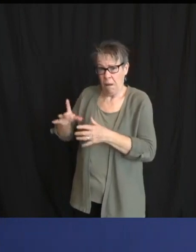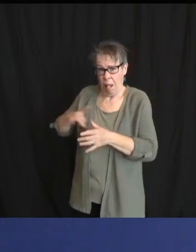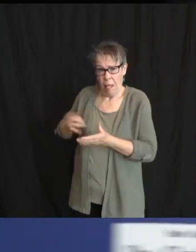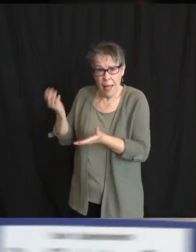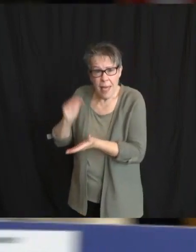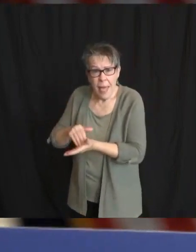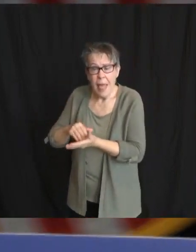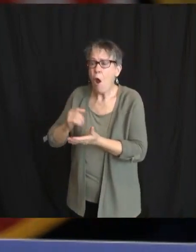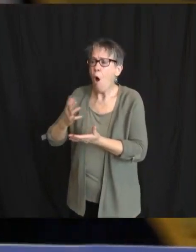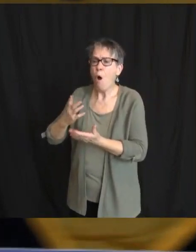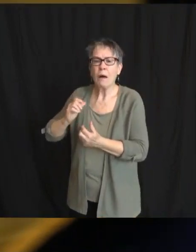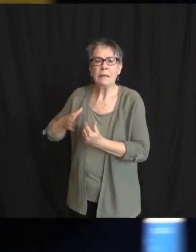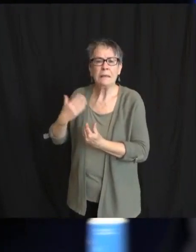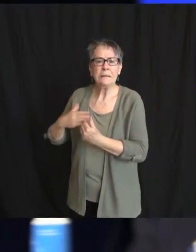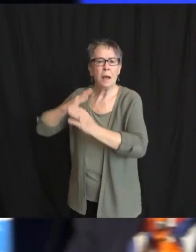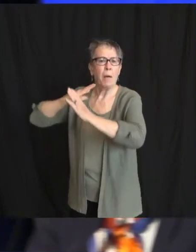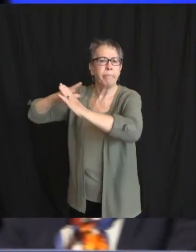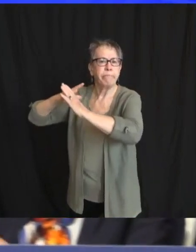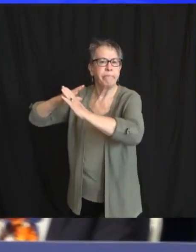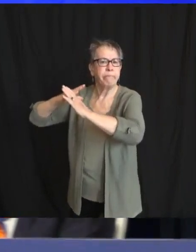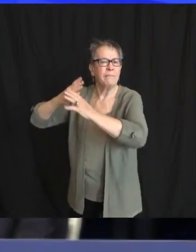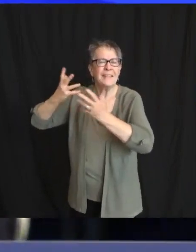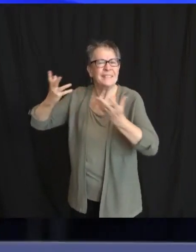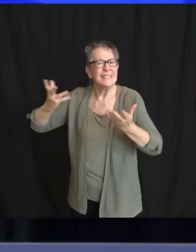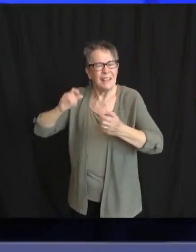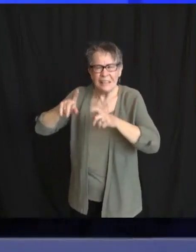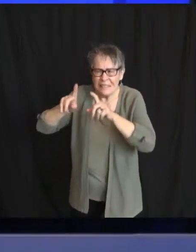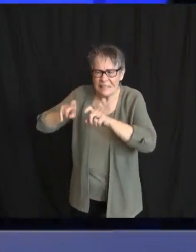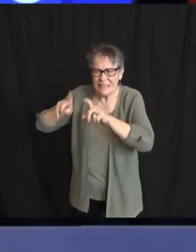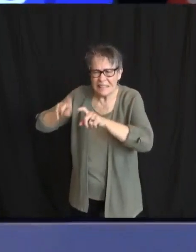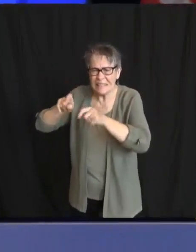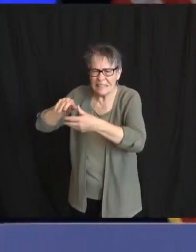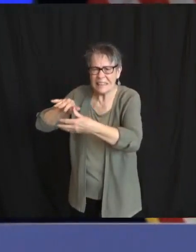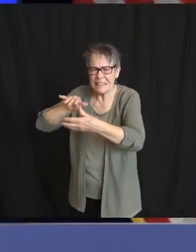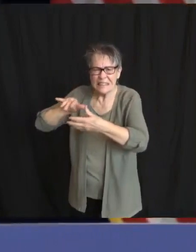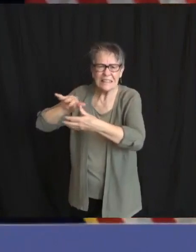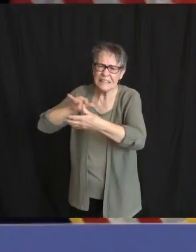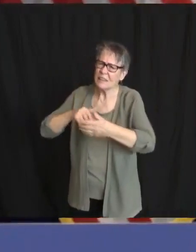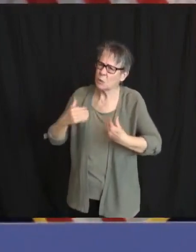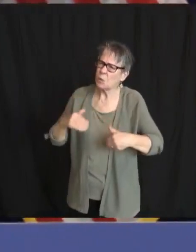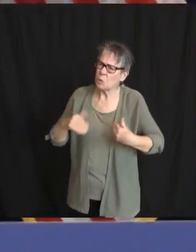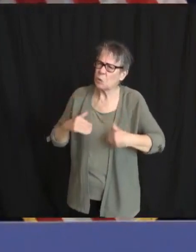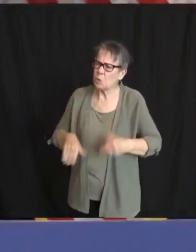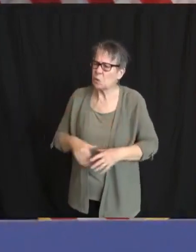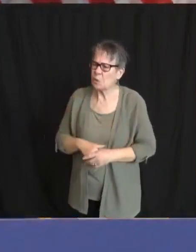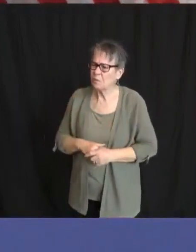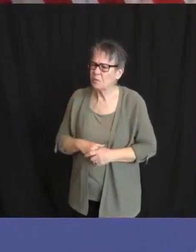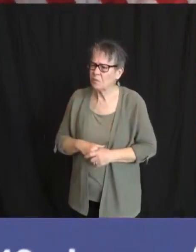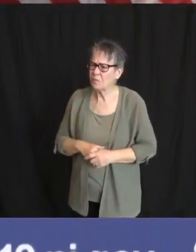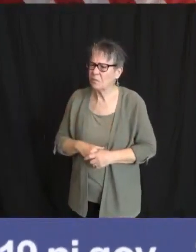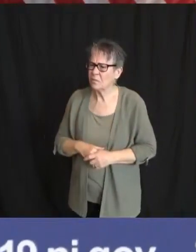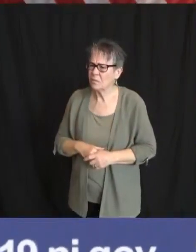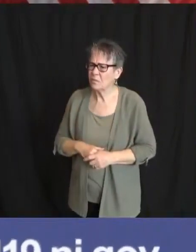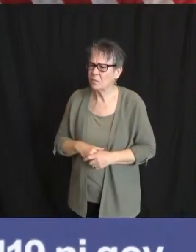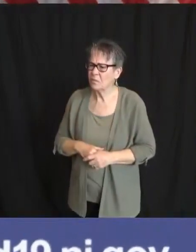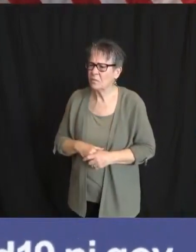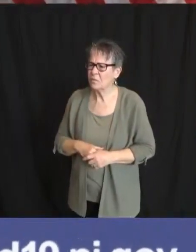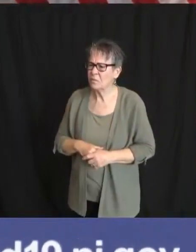Again, non-medical guy, you've also had a lot of press out there that there's a wide range of efficacy on the antibody